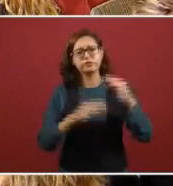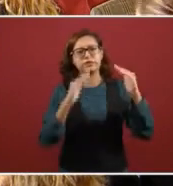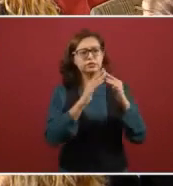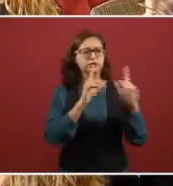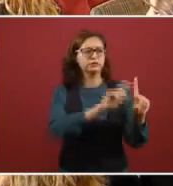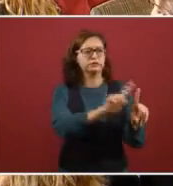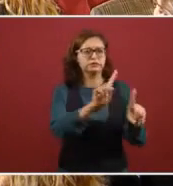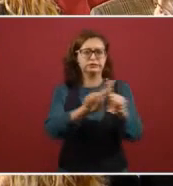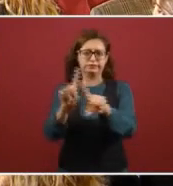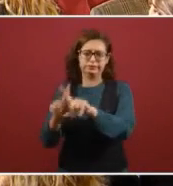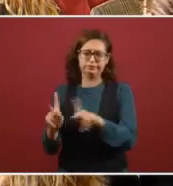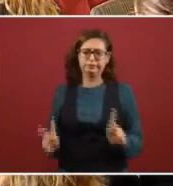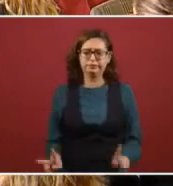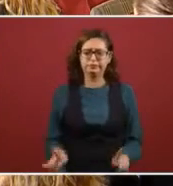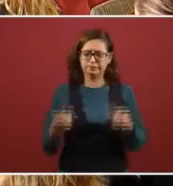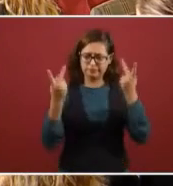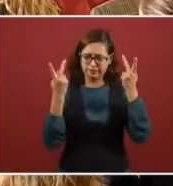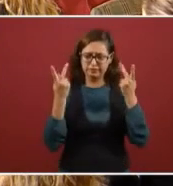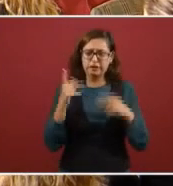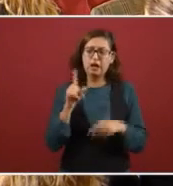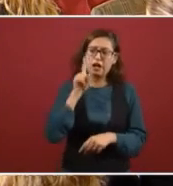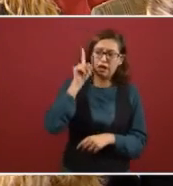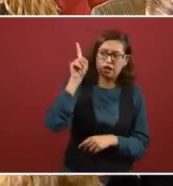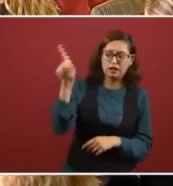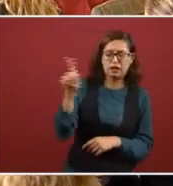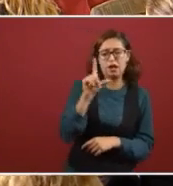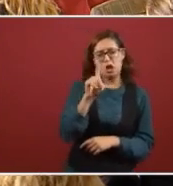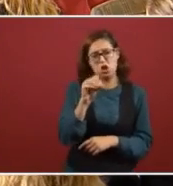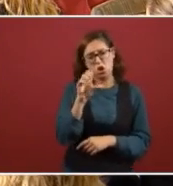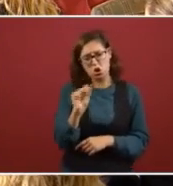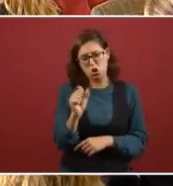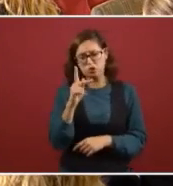that the Los Pinos complex,